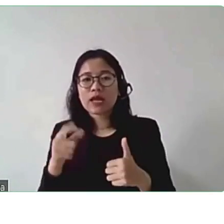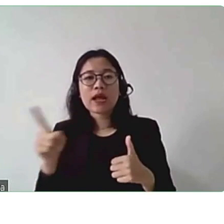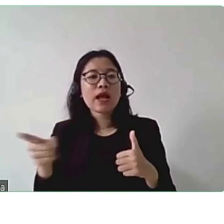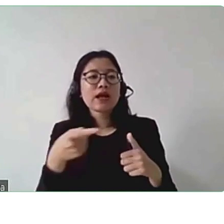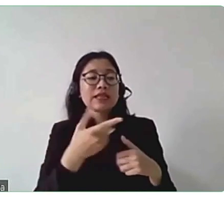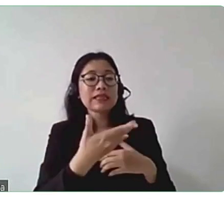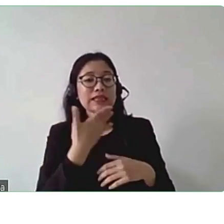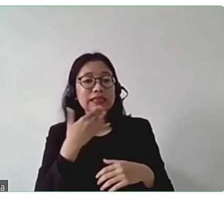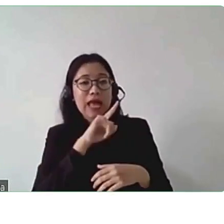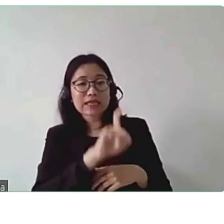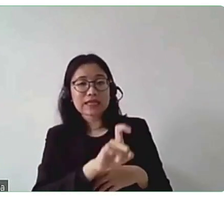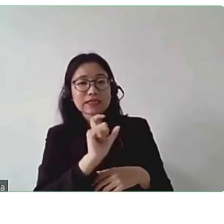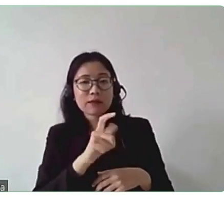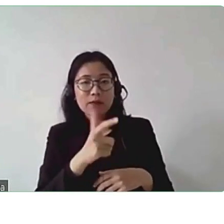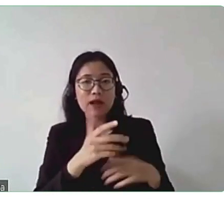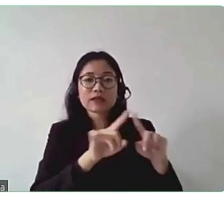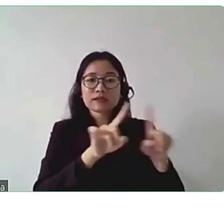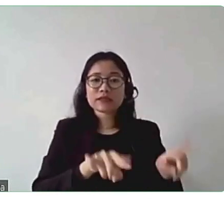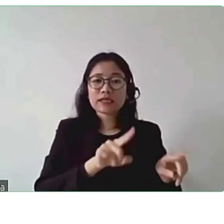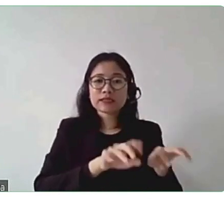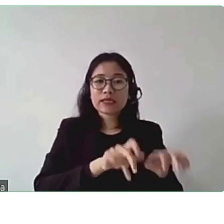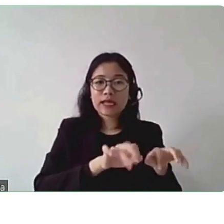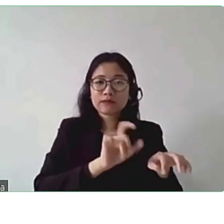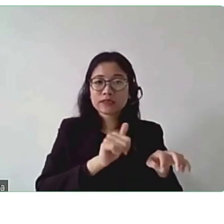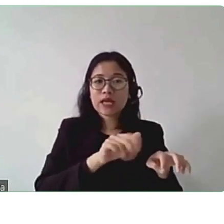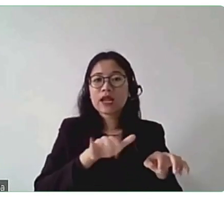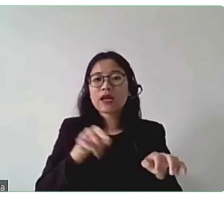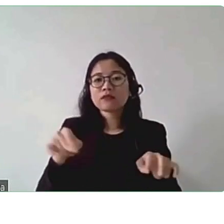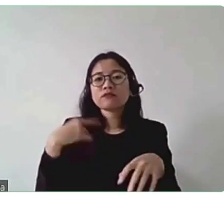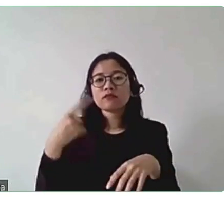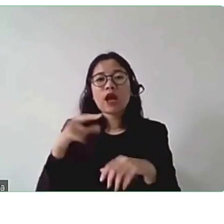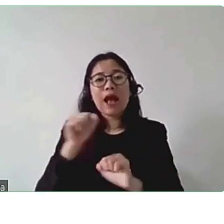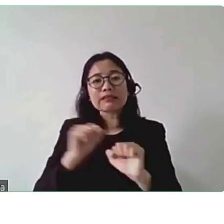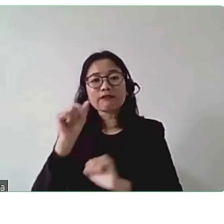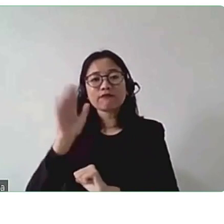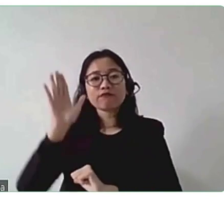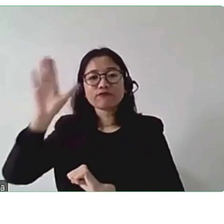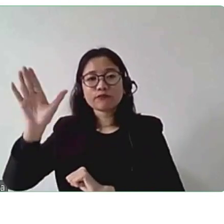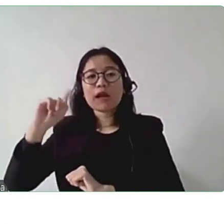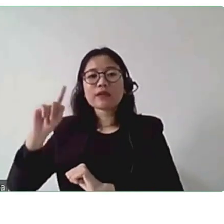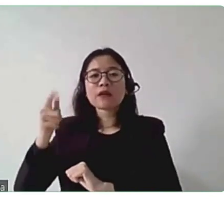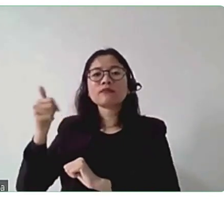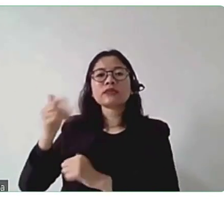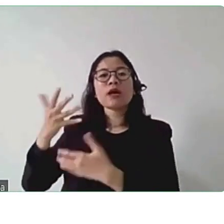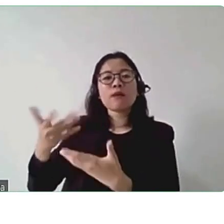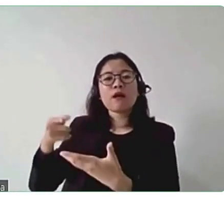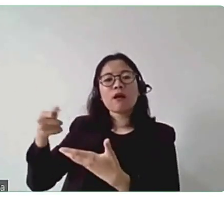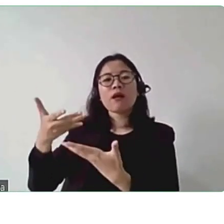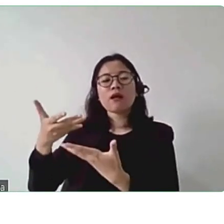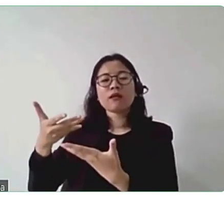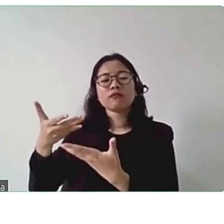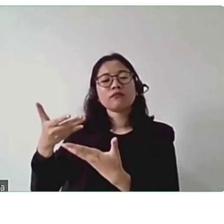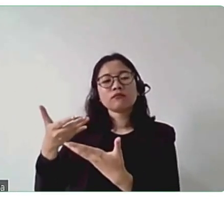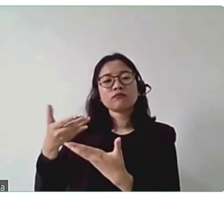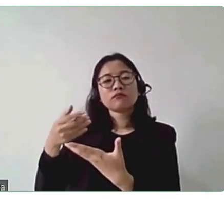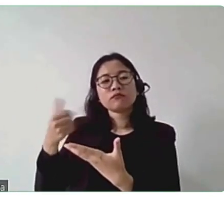box. Some participants who are actively raise questions or comments will have the opportunity to win